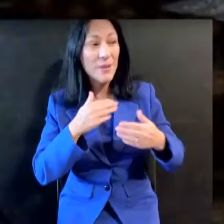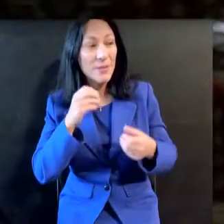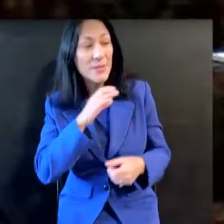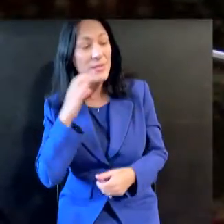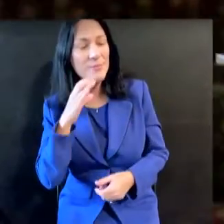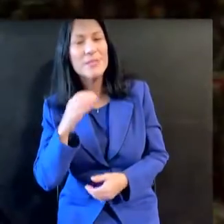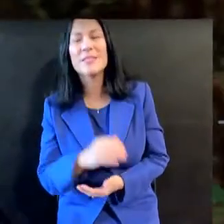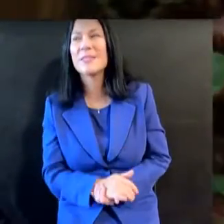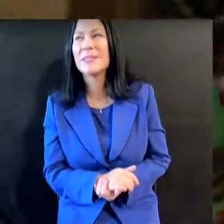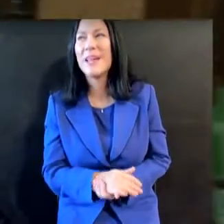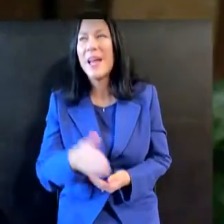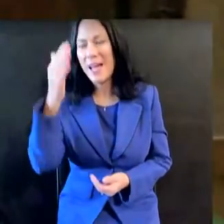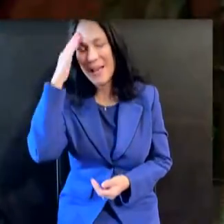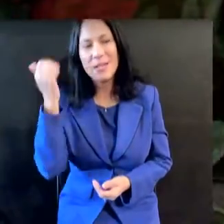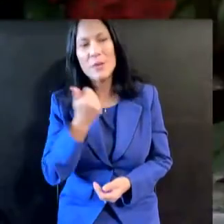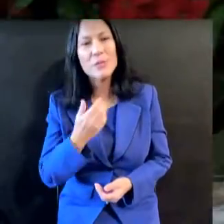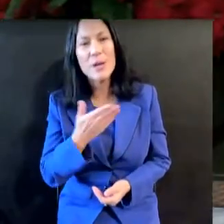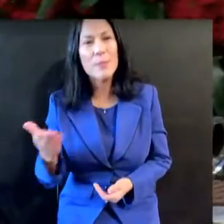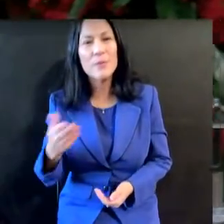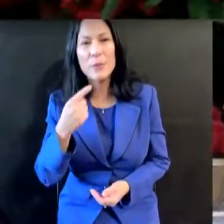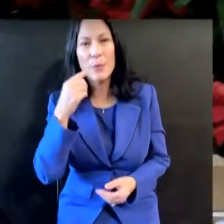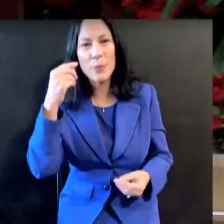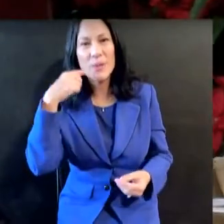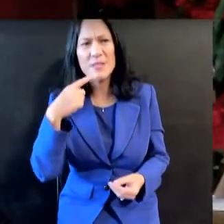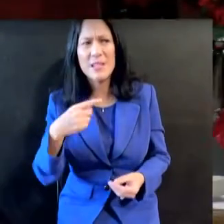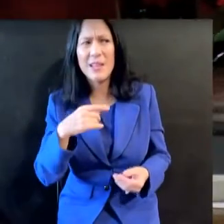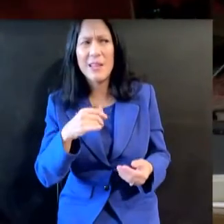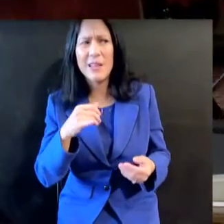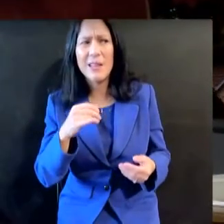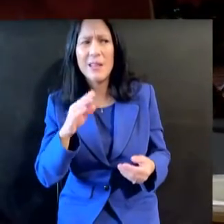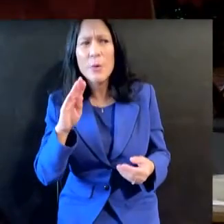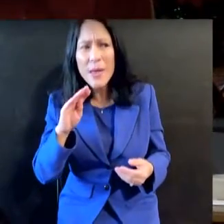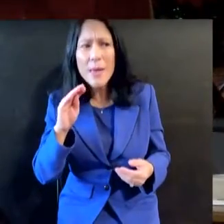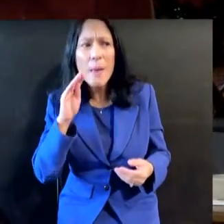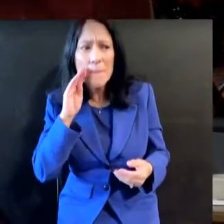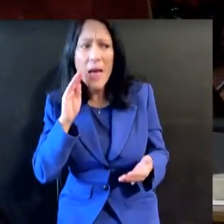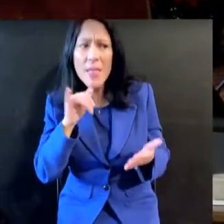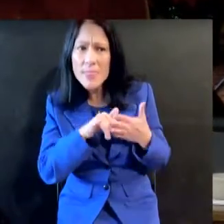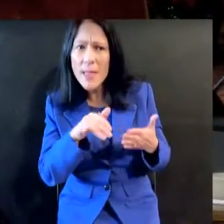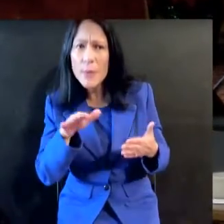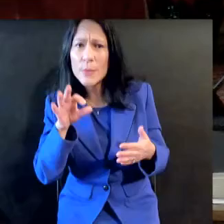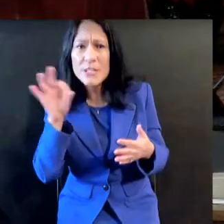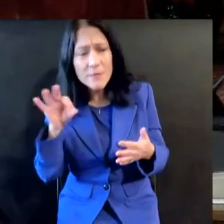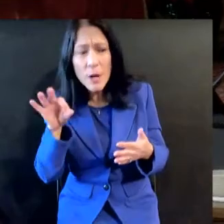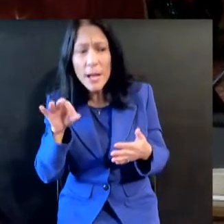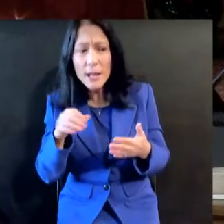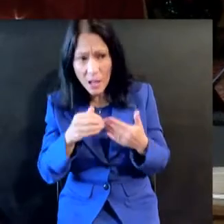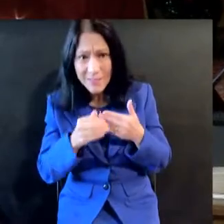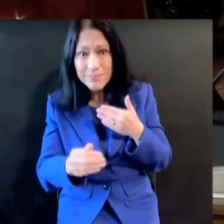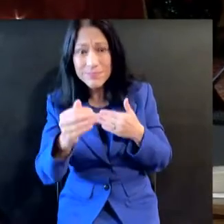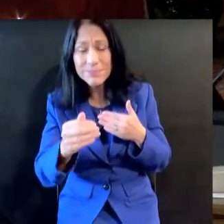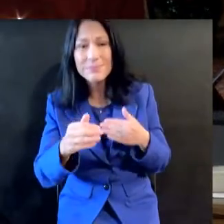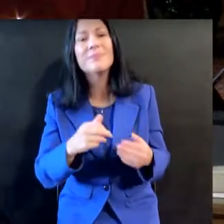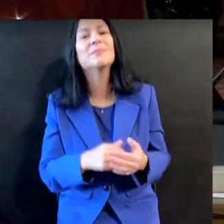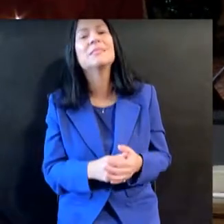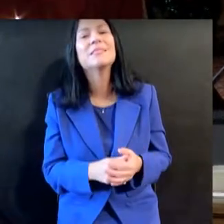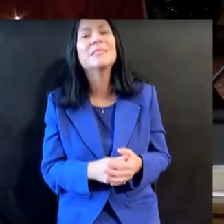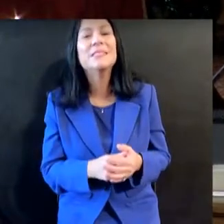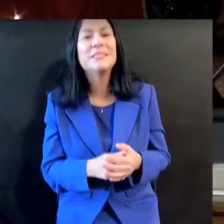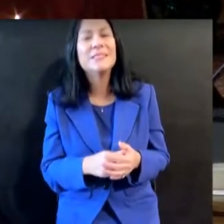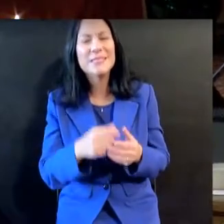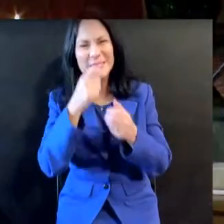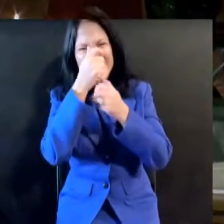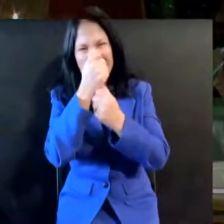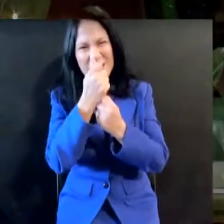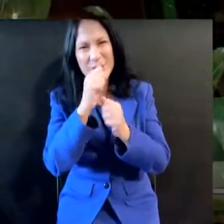I know some of you right now, you're saying, "Ben, that was Friday. Move on. Get over it." And it's interesting to me how